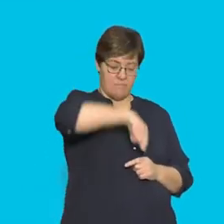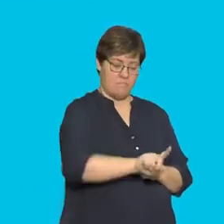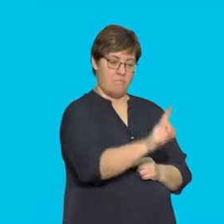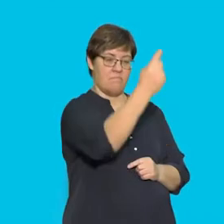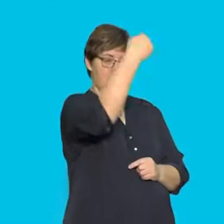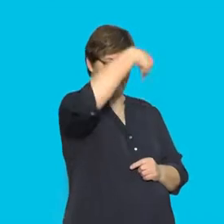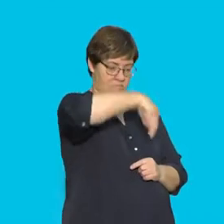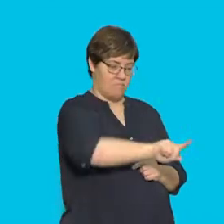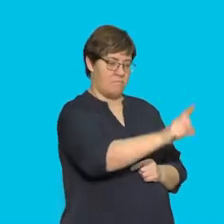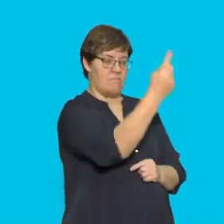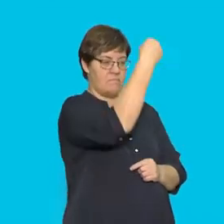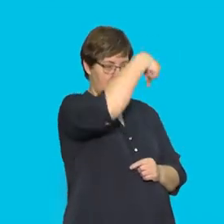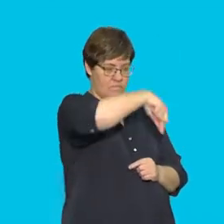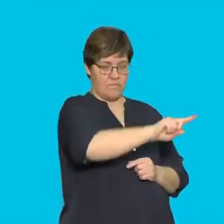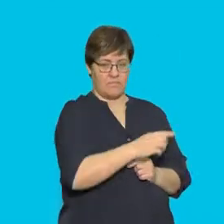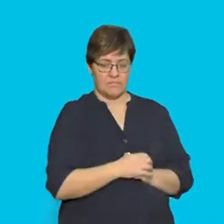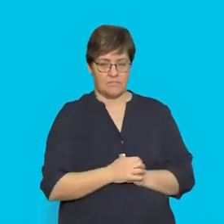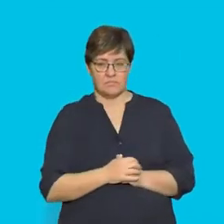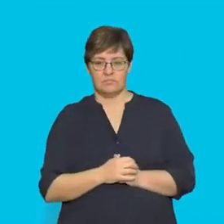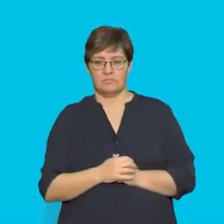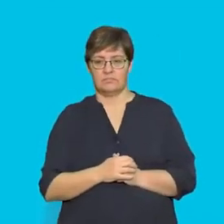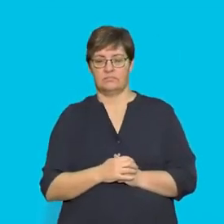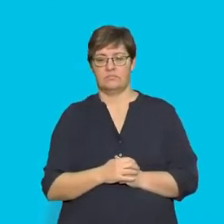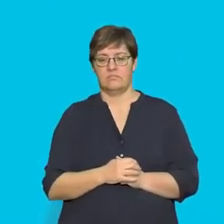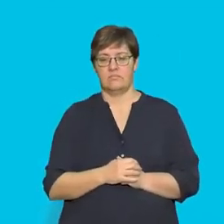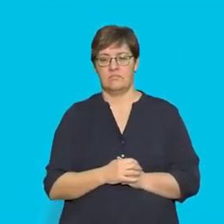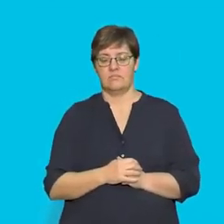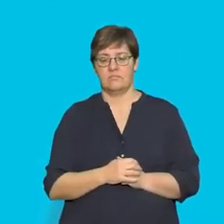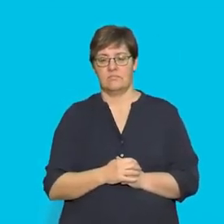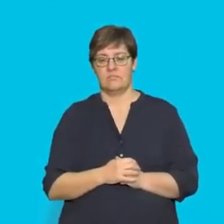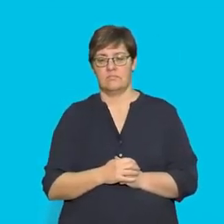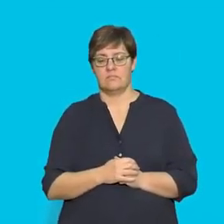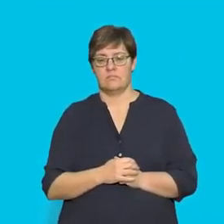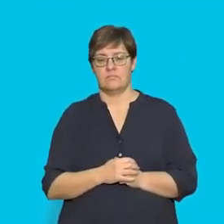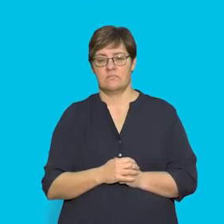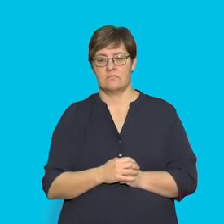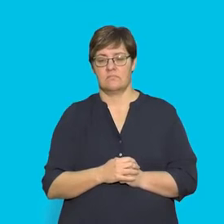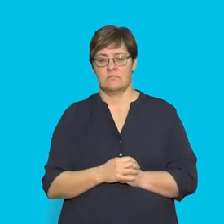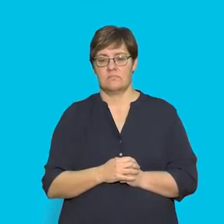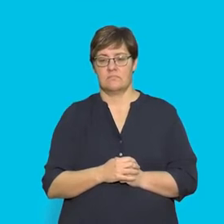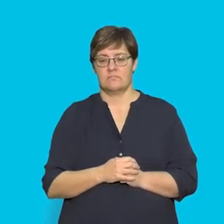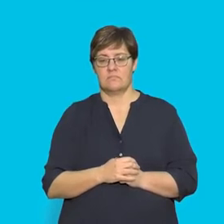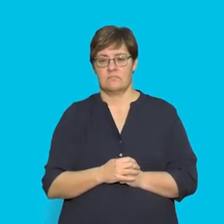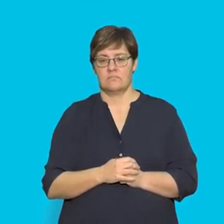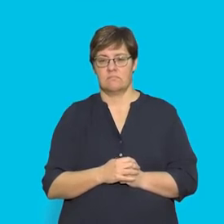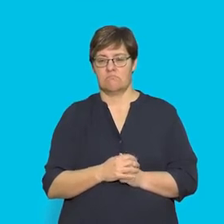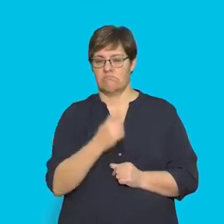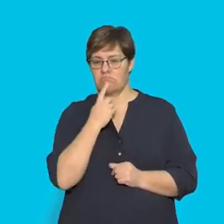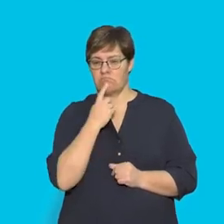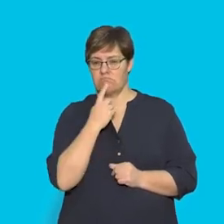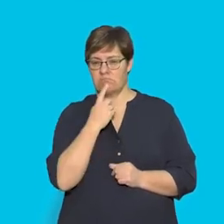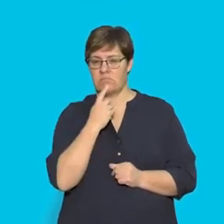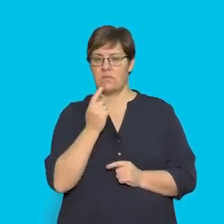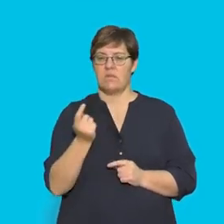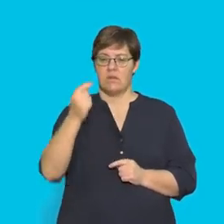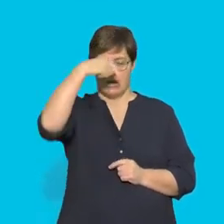end, the current was looping over, and if I'm not mistaken, there was one that